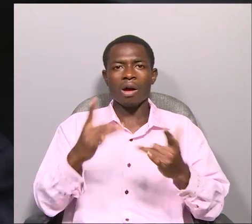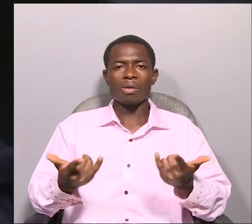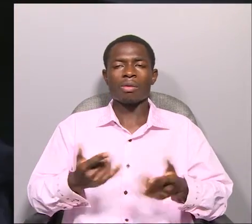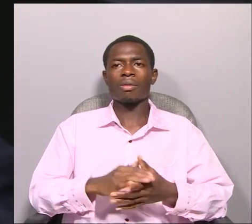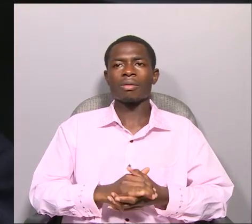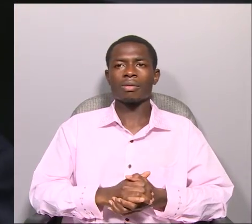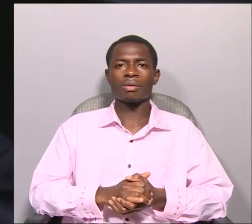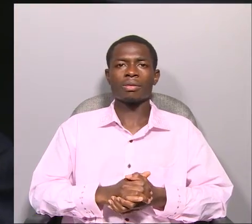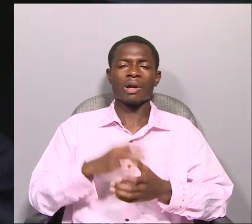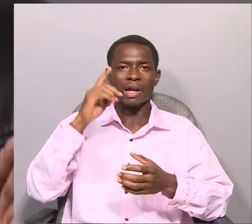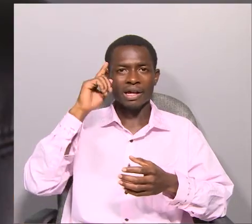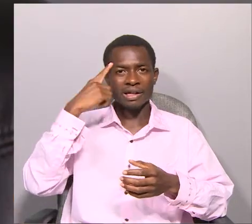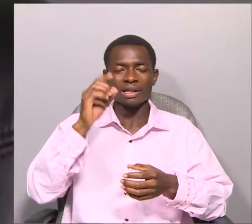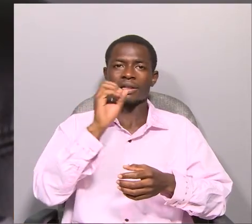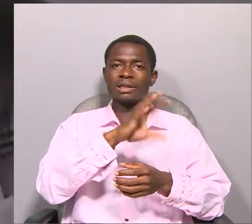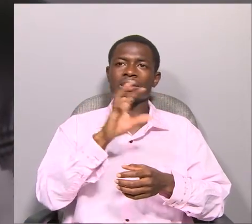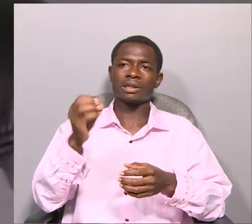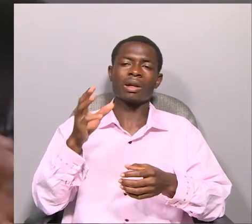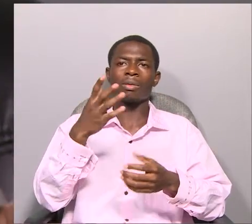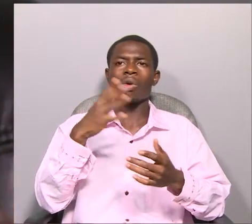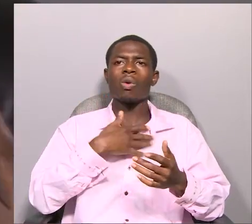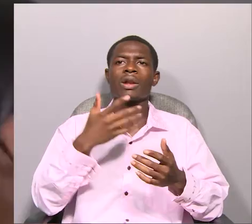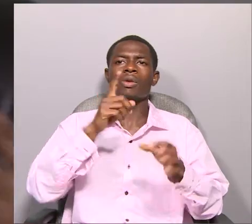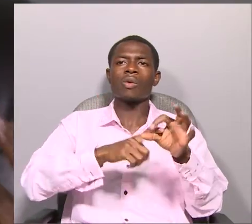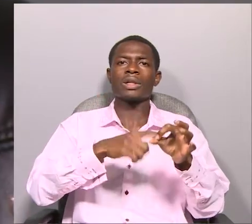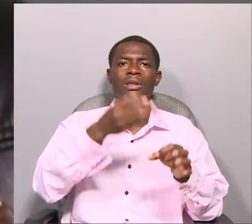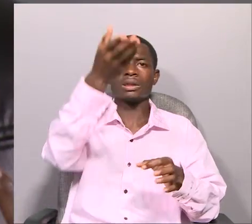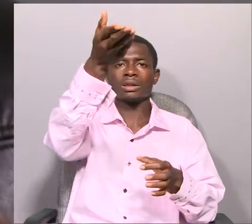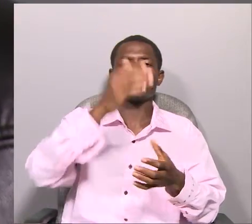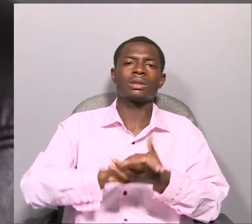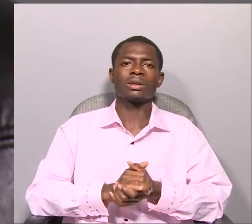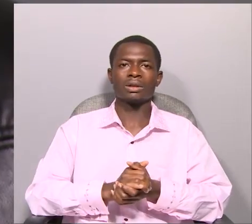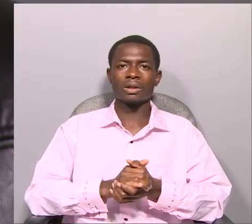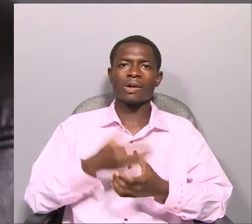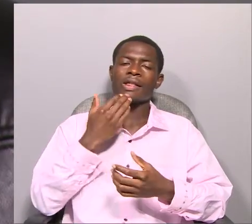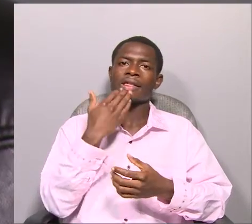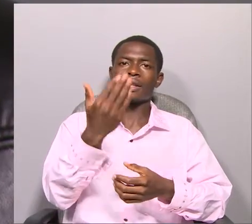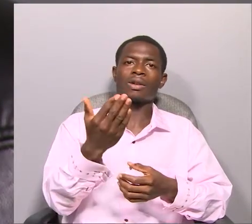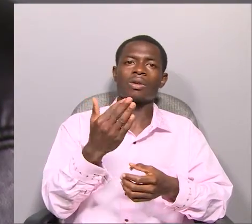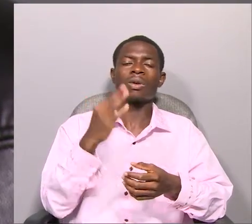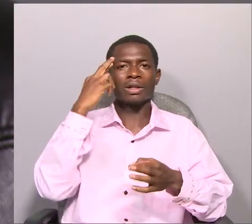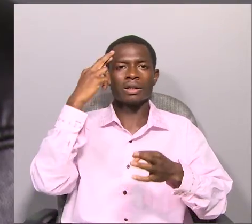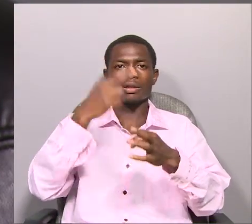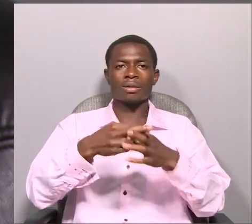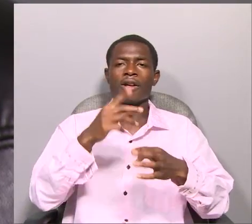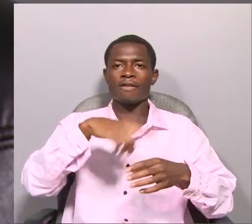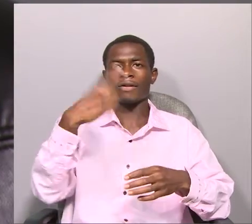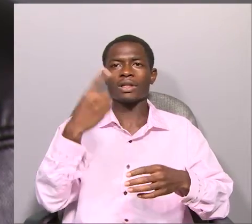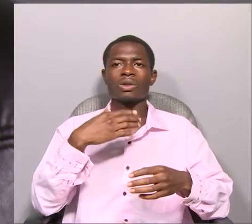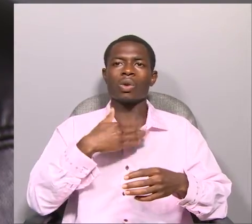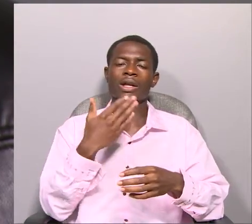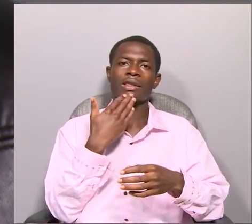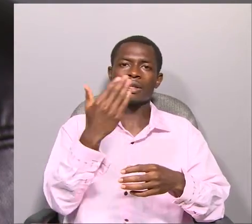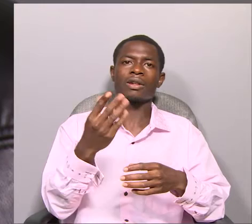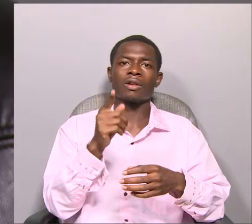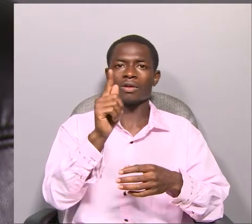Mm-hmm. So once we agree and say this is a model, and this is just an example of a model that we are thinking of as a